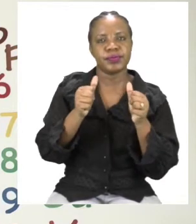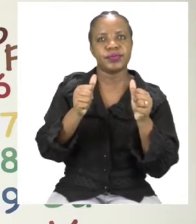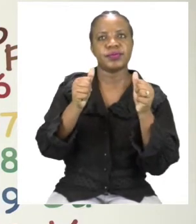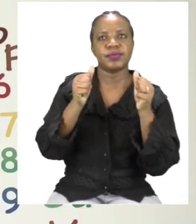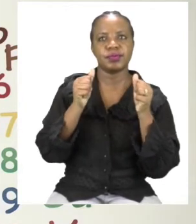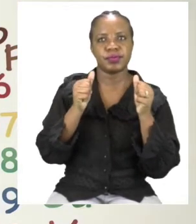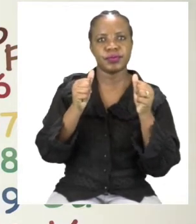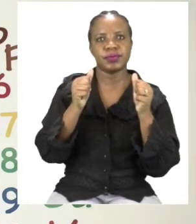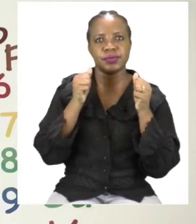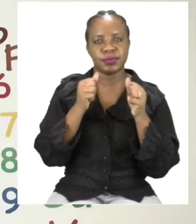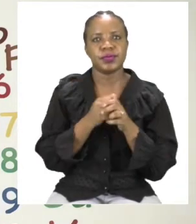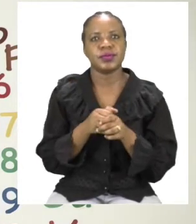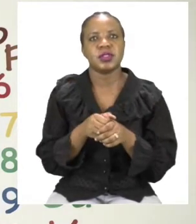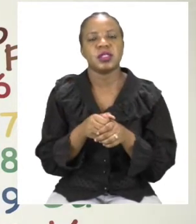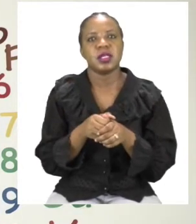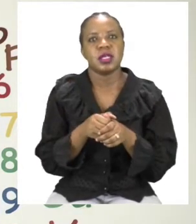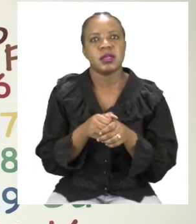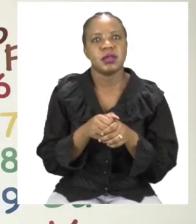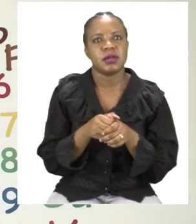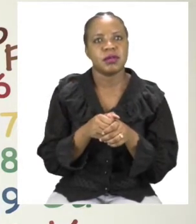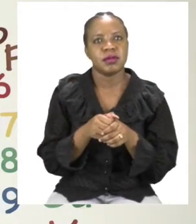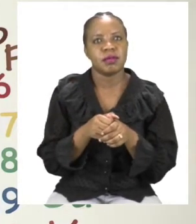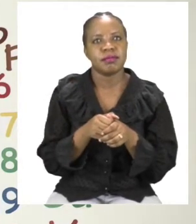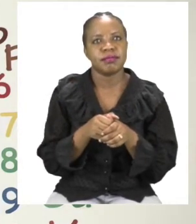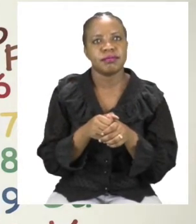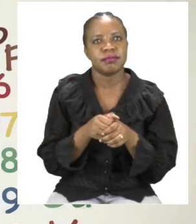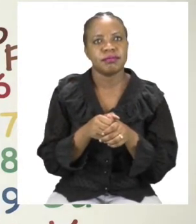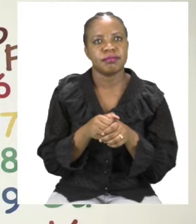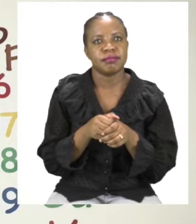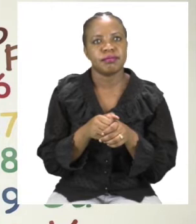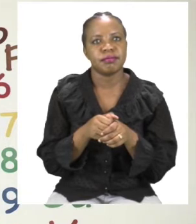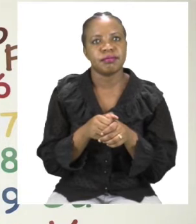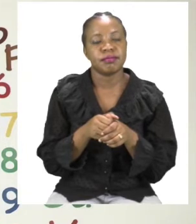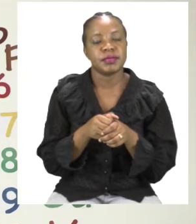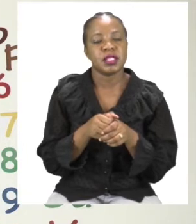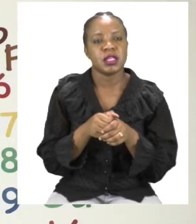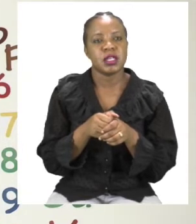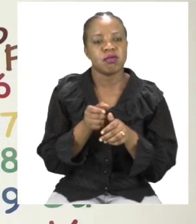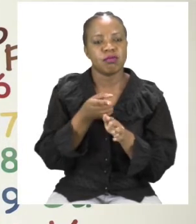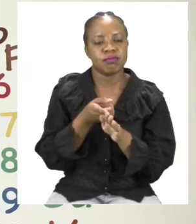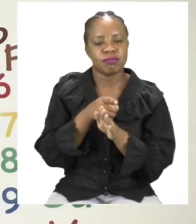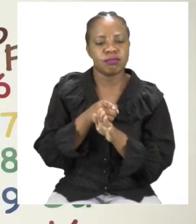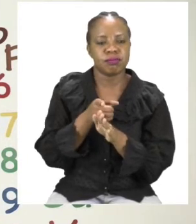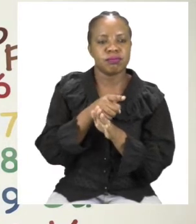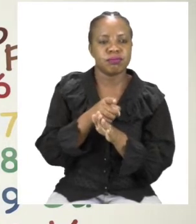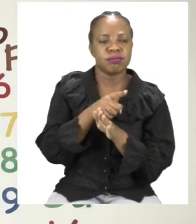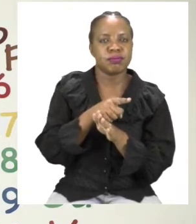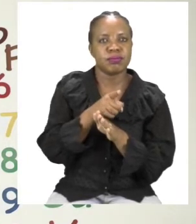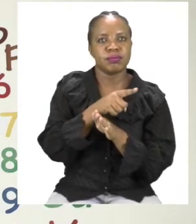until you get to 30. If you count backwards until you get to 30, your